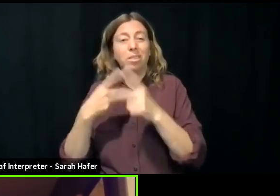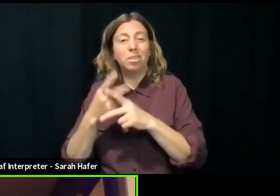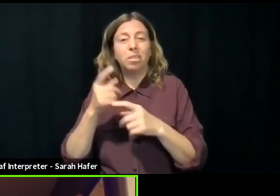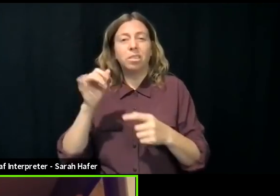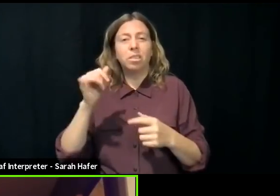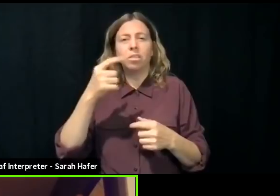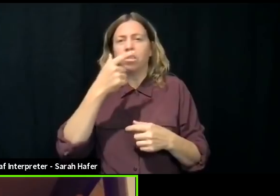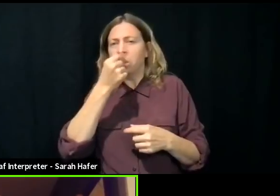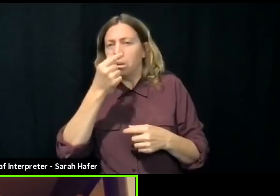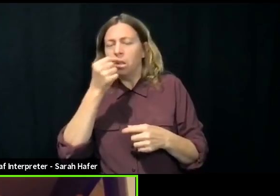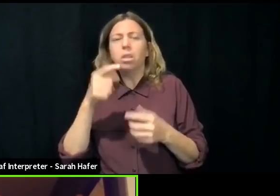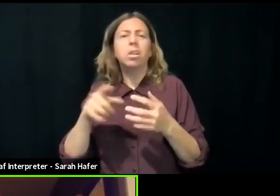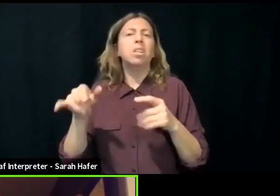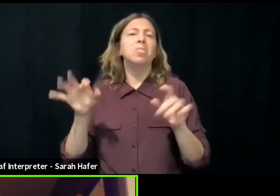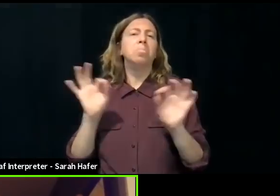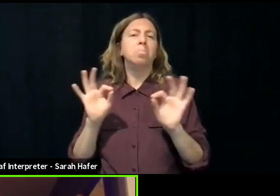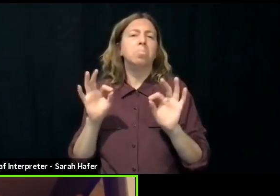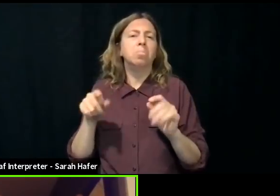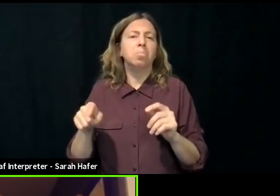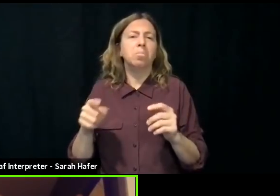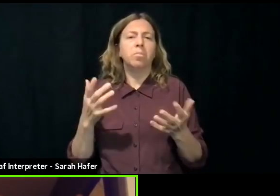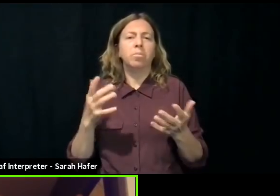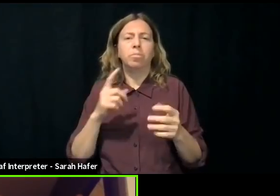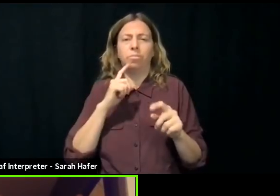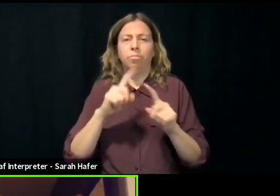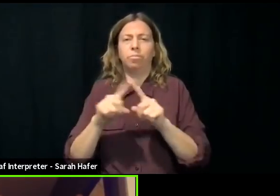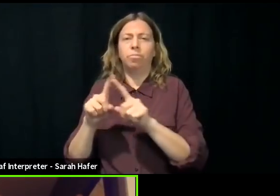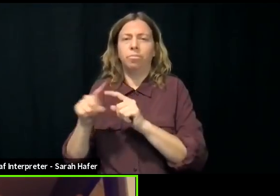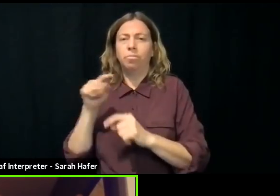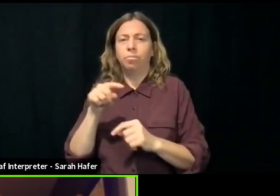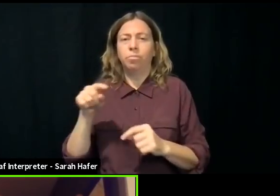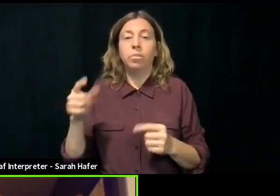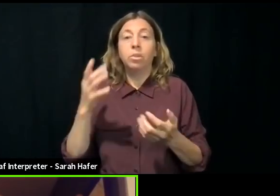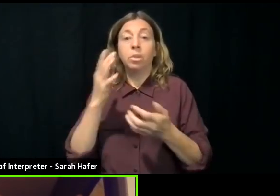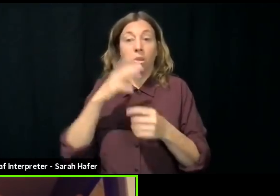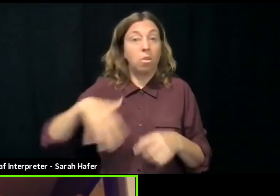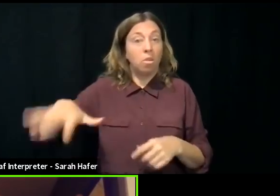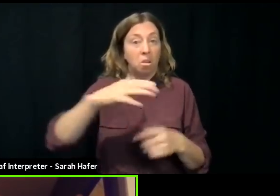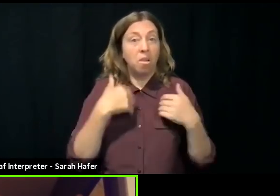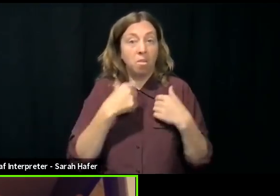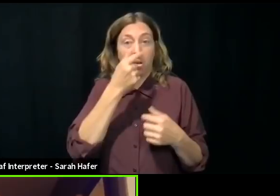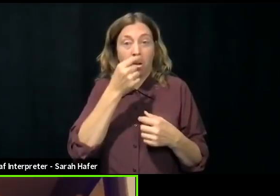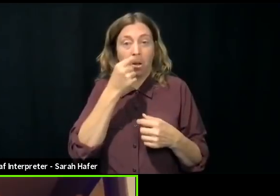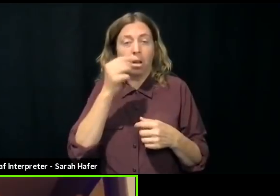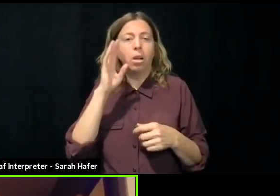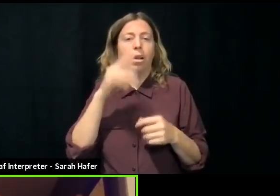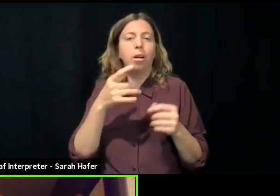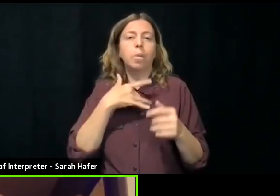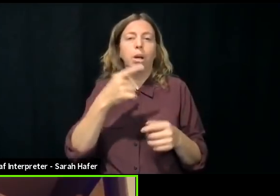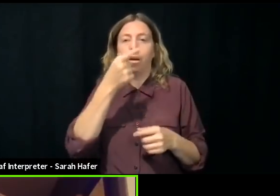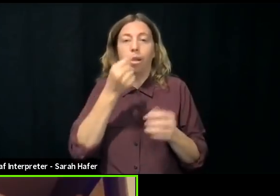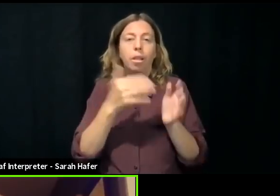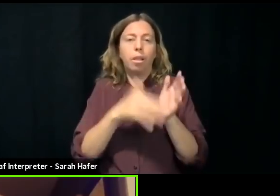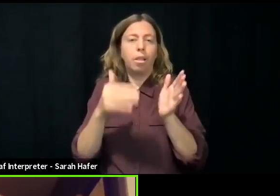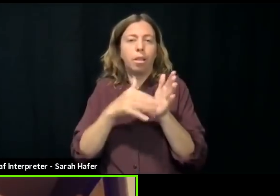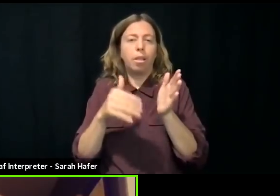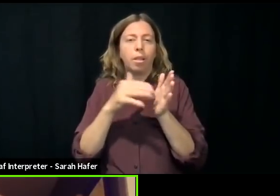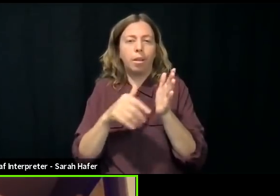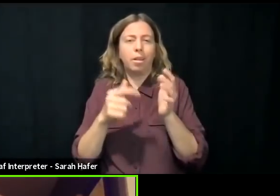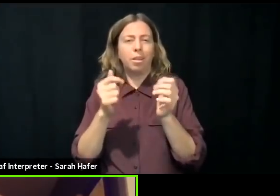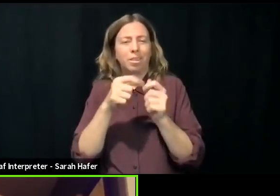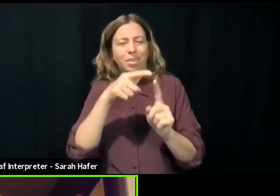And all of us who've had a cold know that we can get colds over and over again, even with the same coronavirus. So we don't